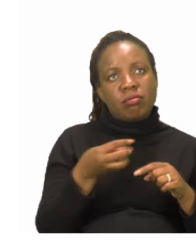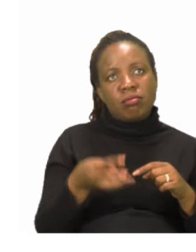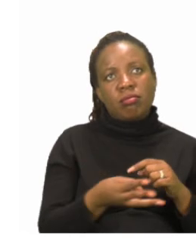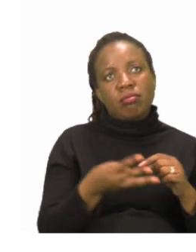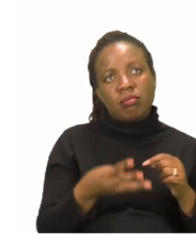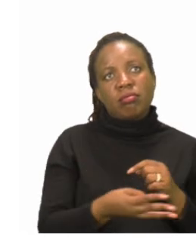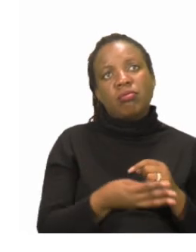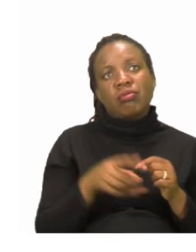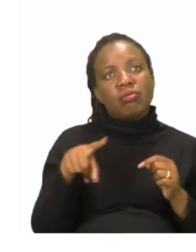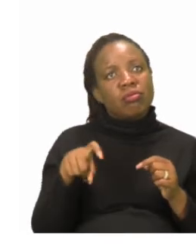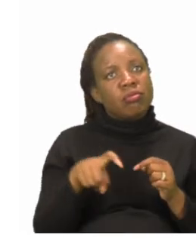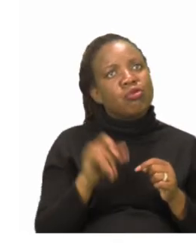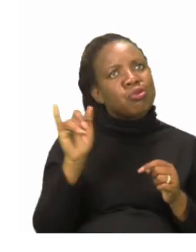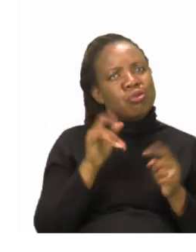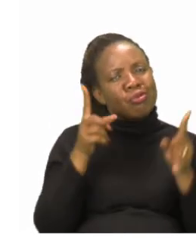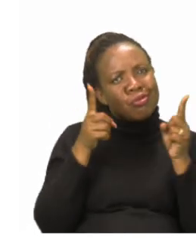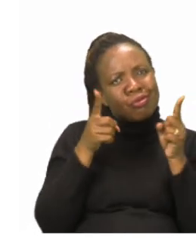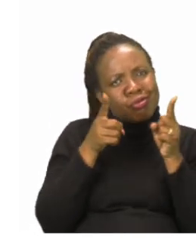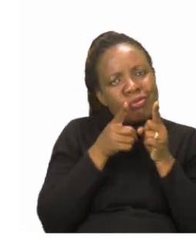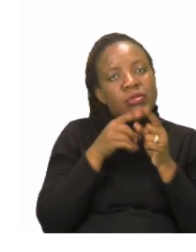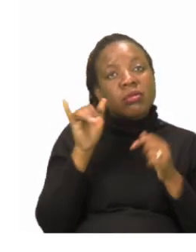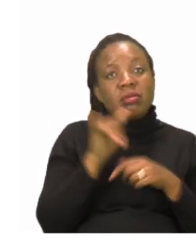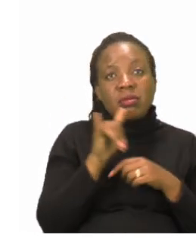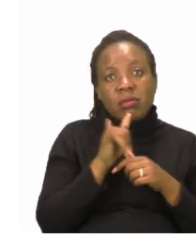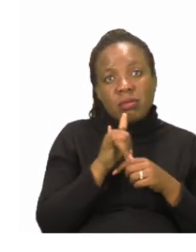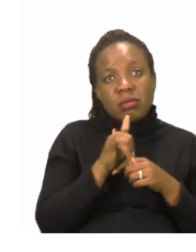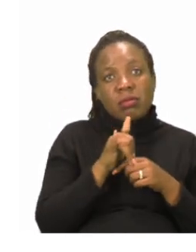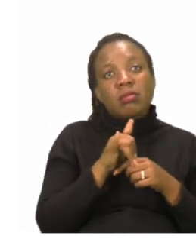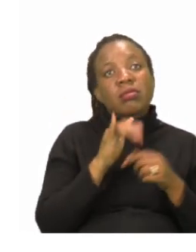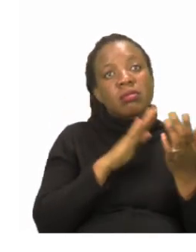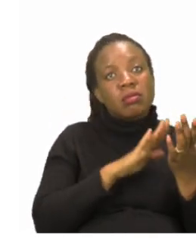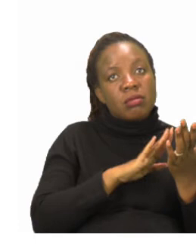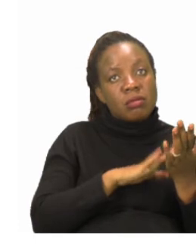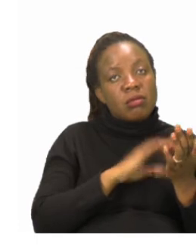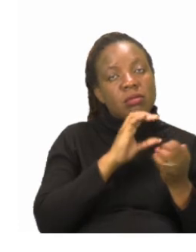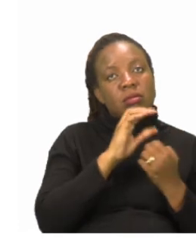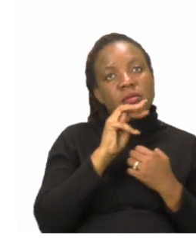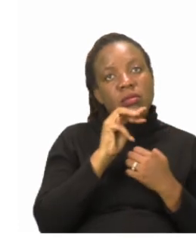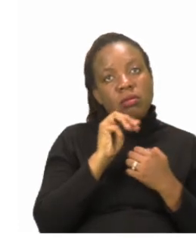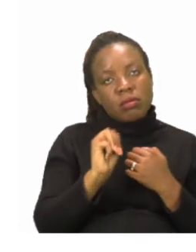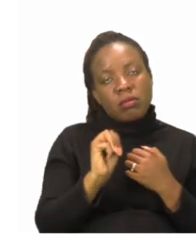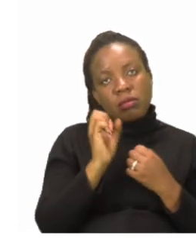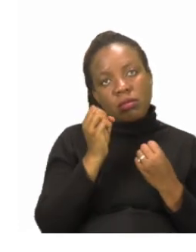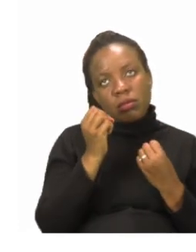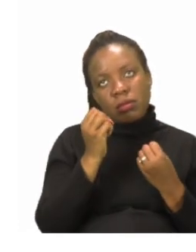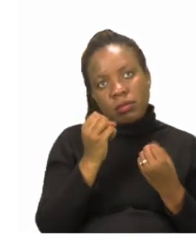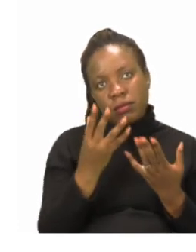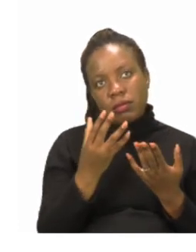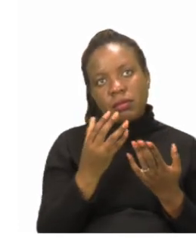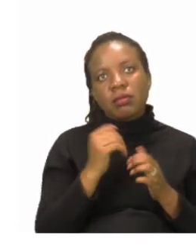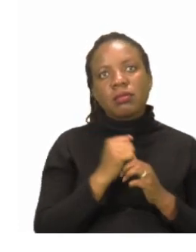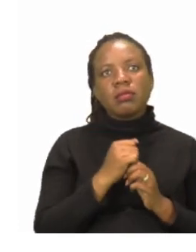garden fork, or the worm? And you have to show us or tell us how long it